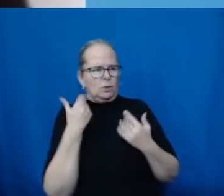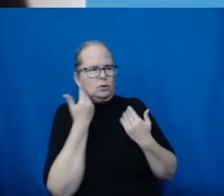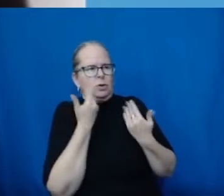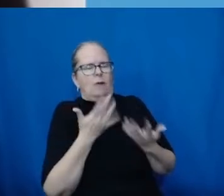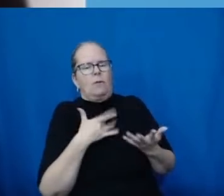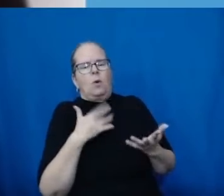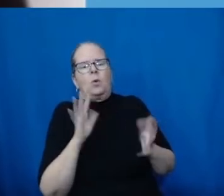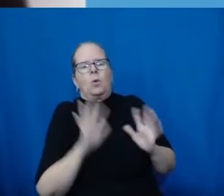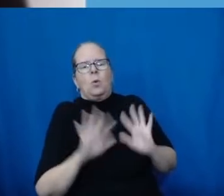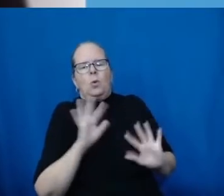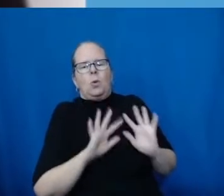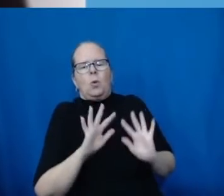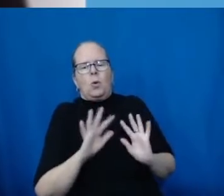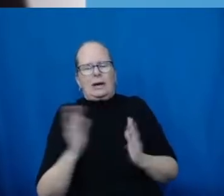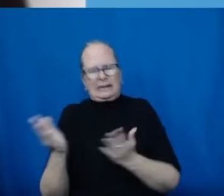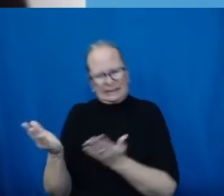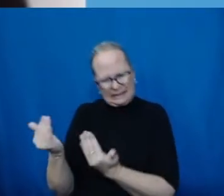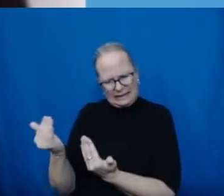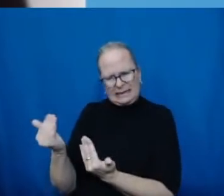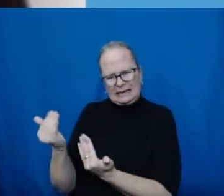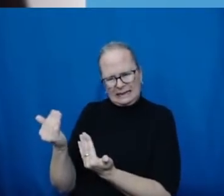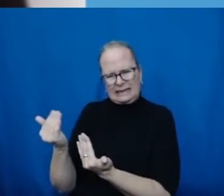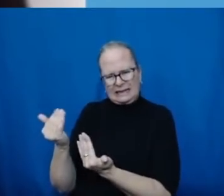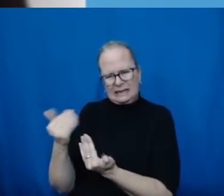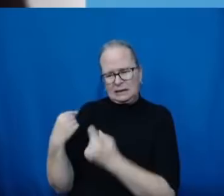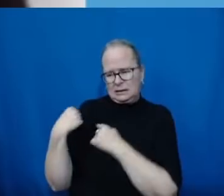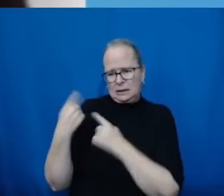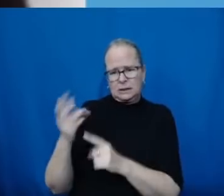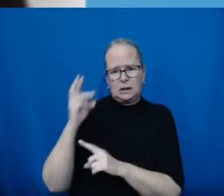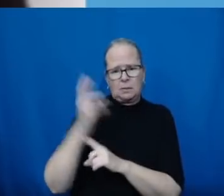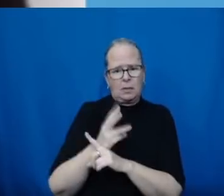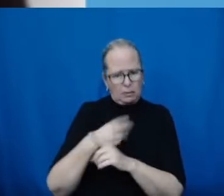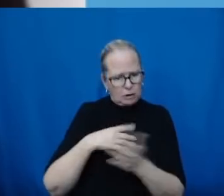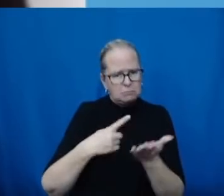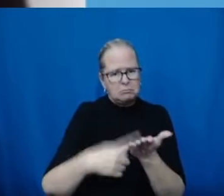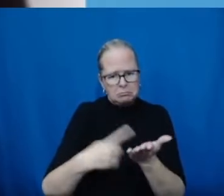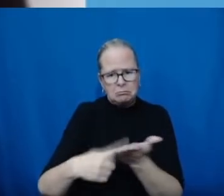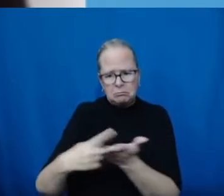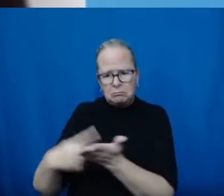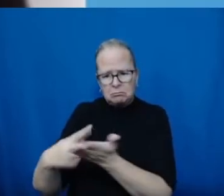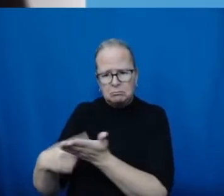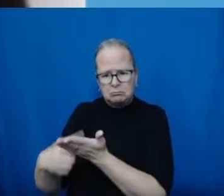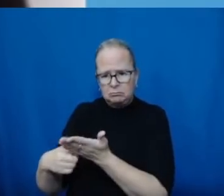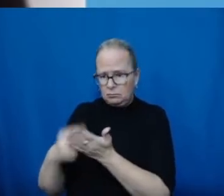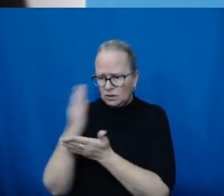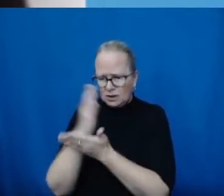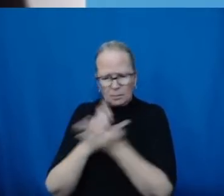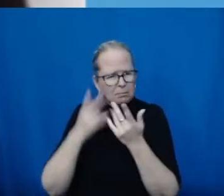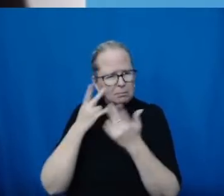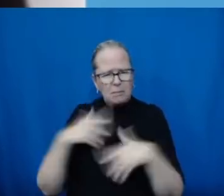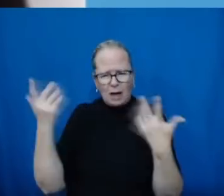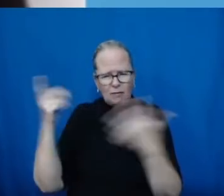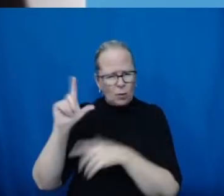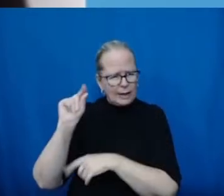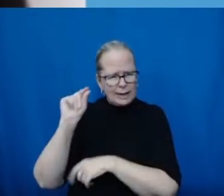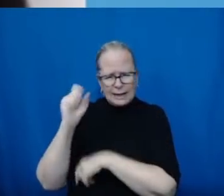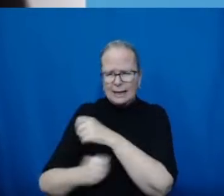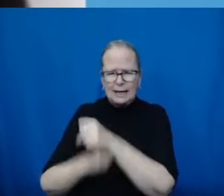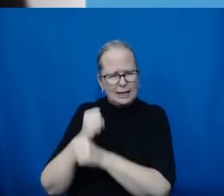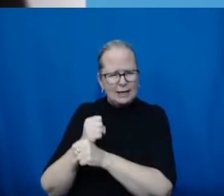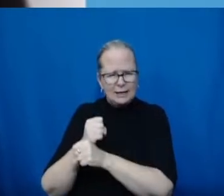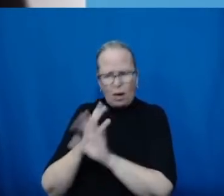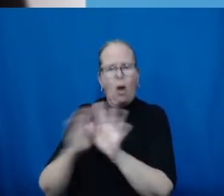to in 20 years because they're like, okay, I know Sarah knows about vaccines. I can talk to her. And the bystander effect is like really significant. So even when you're having